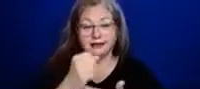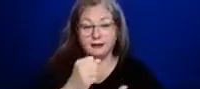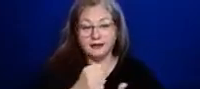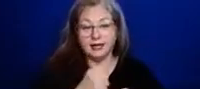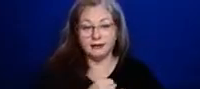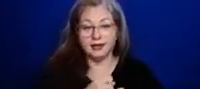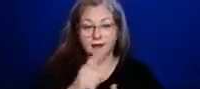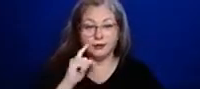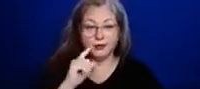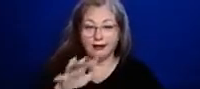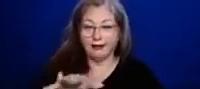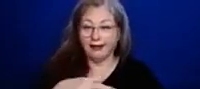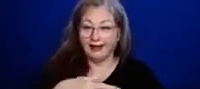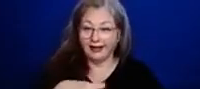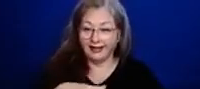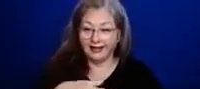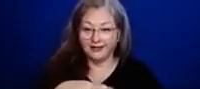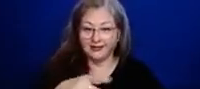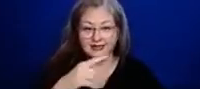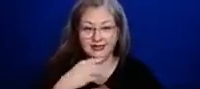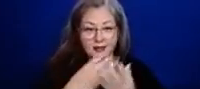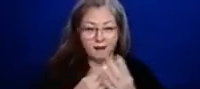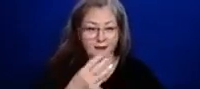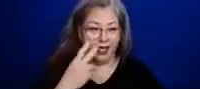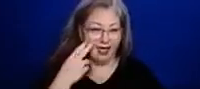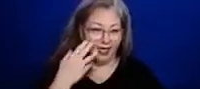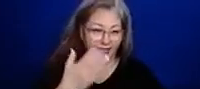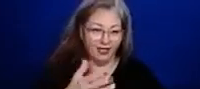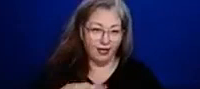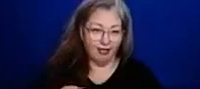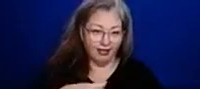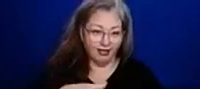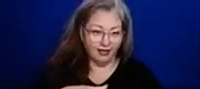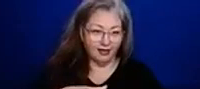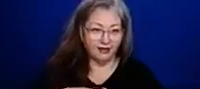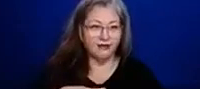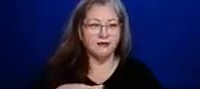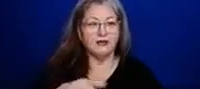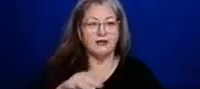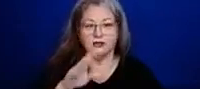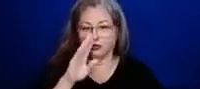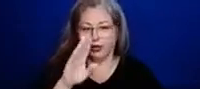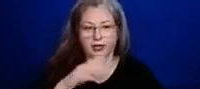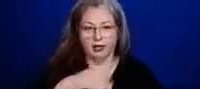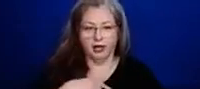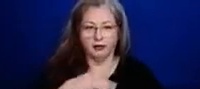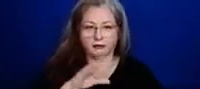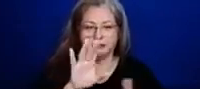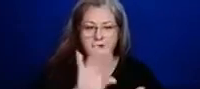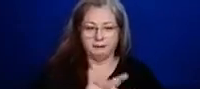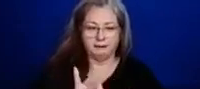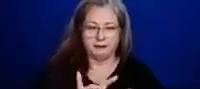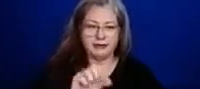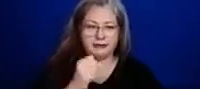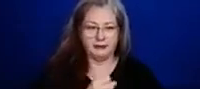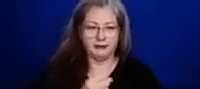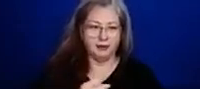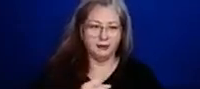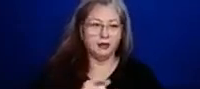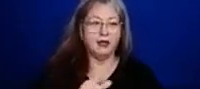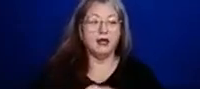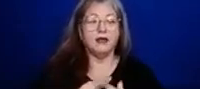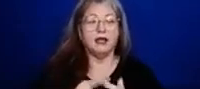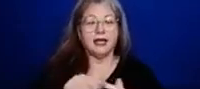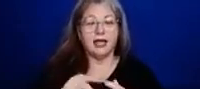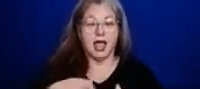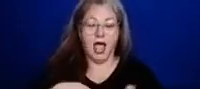the leaves, you know, the plant leaves that you see. Directly, and then I